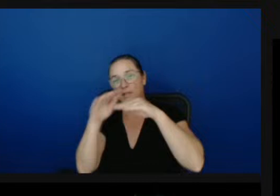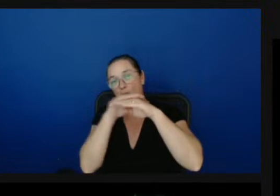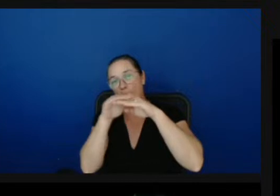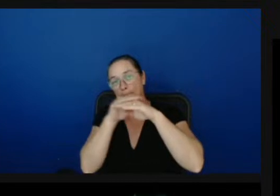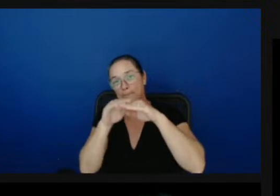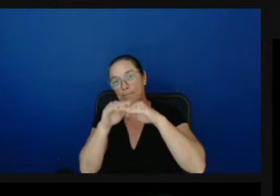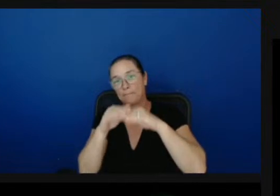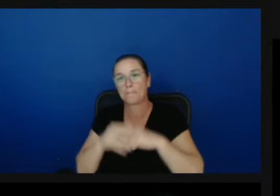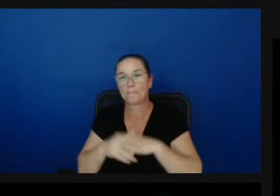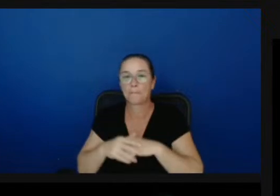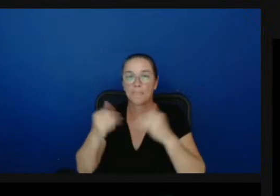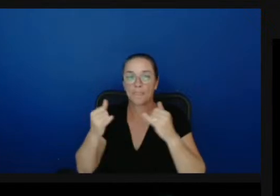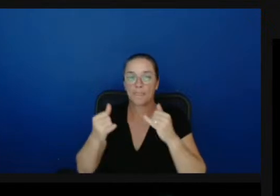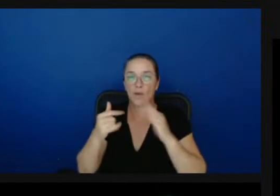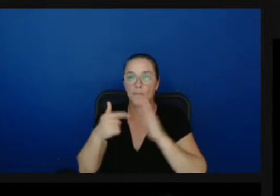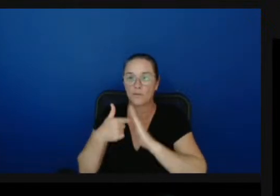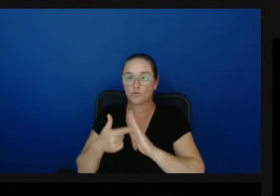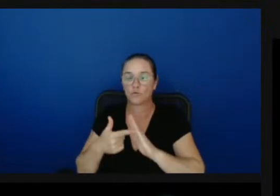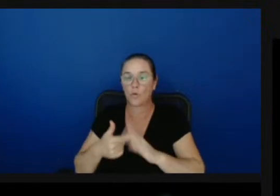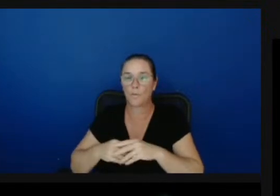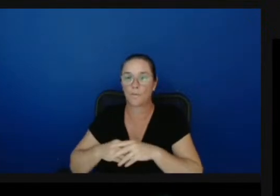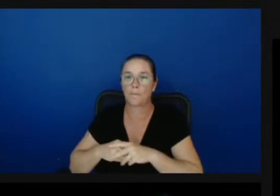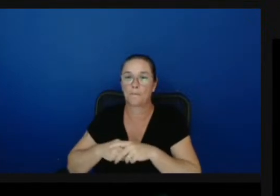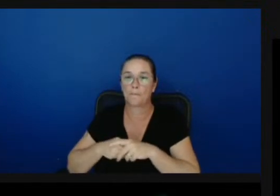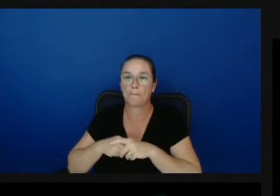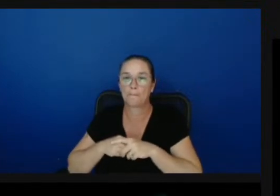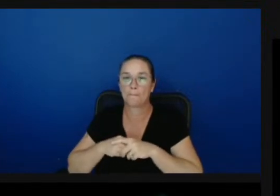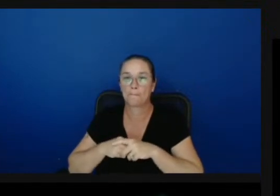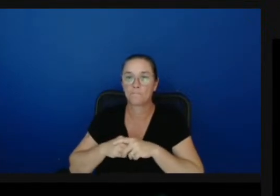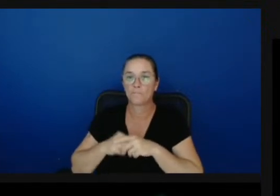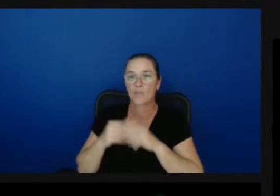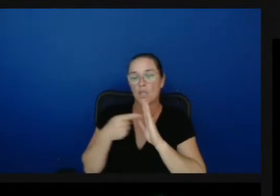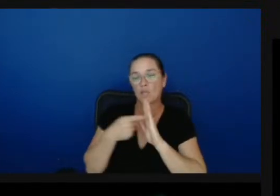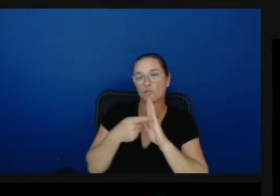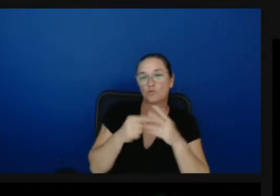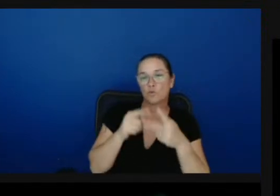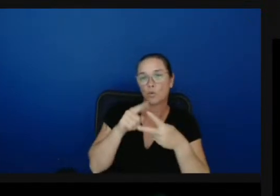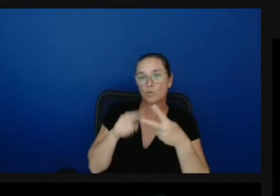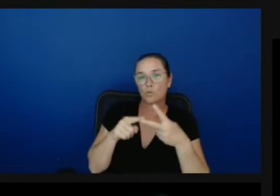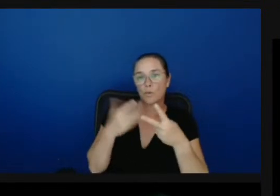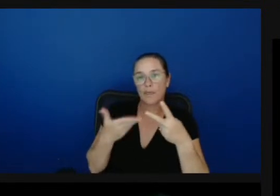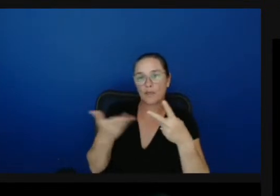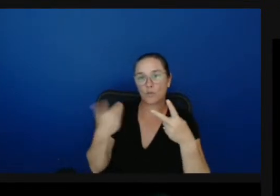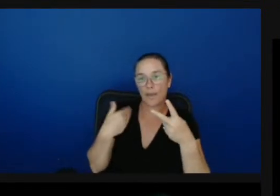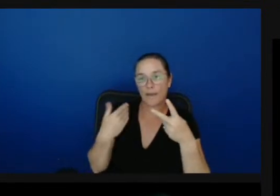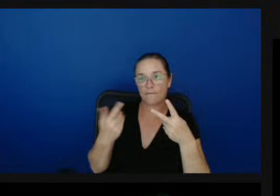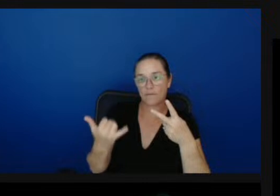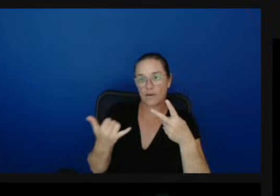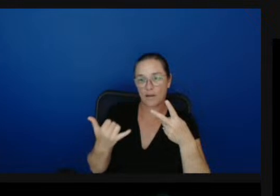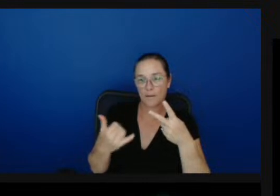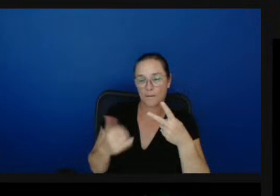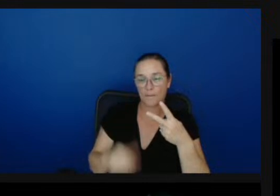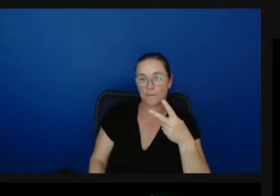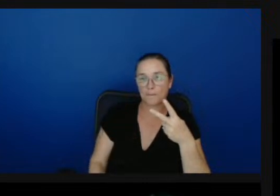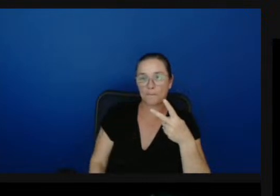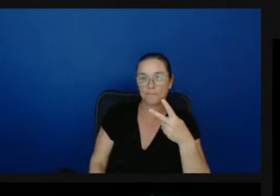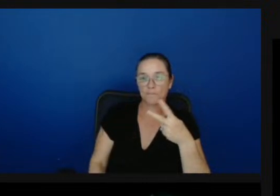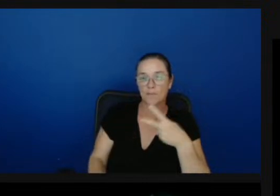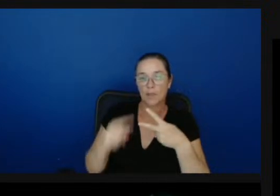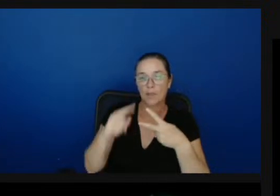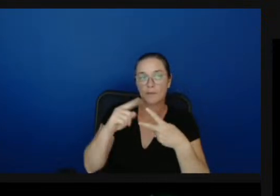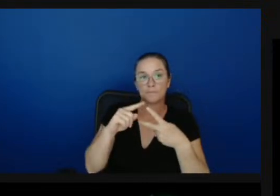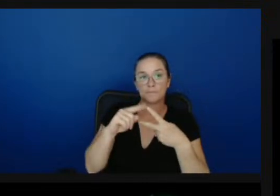So now I'll play it, right? So all this is just to point out 2 things about this current pattern that we have going on. One is